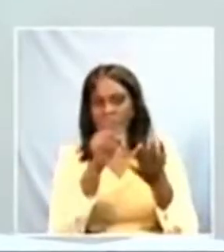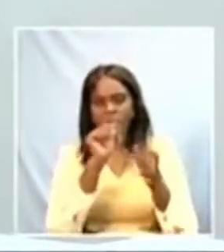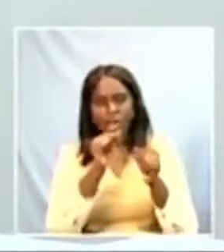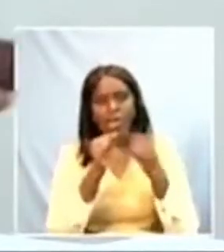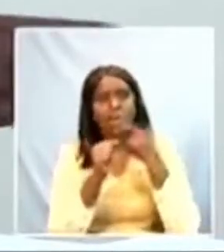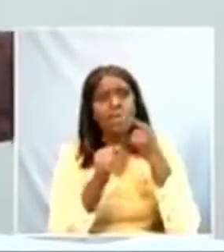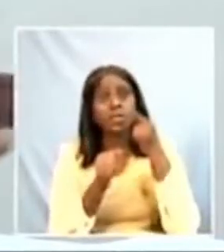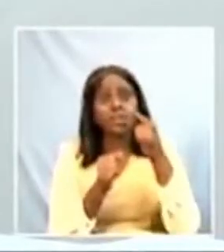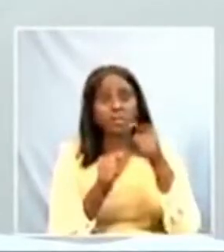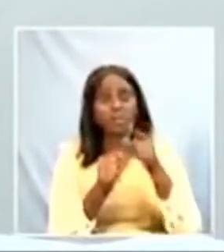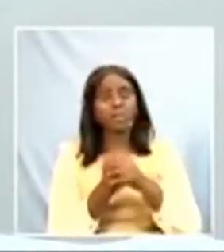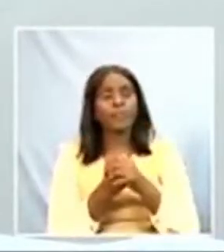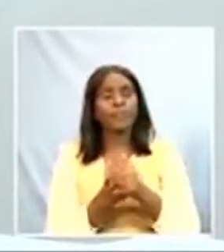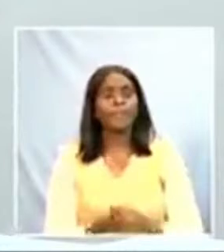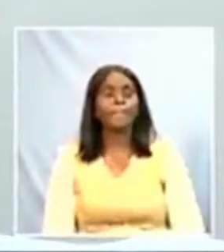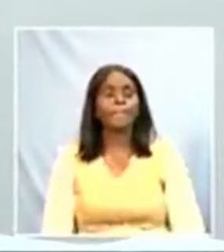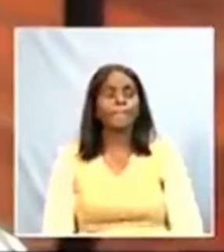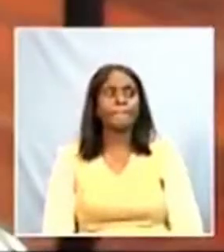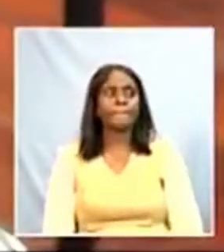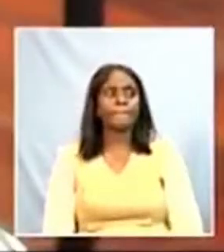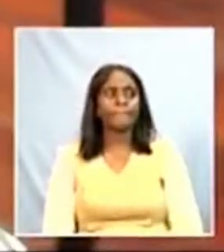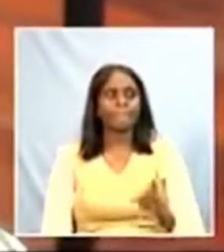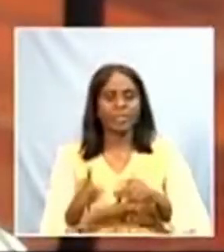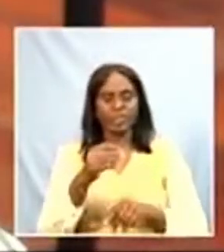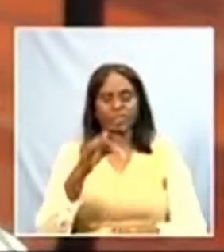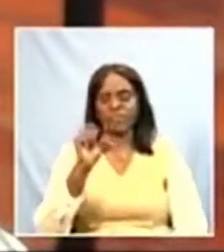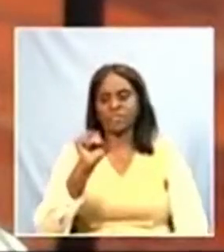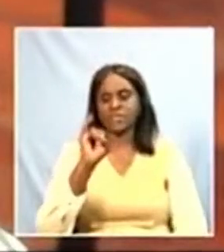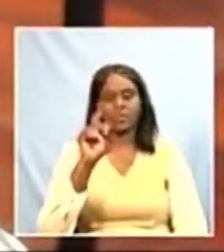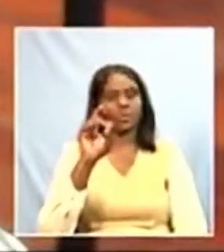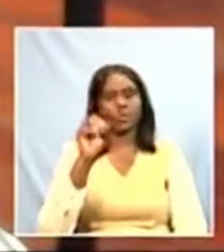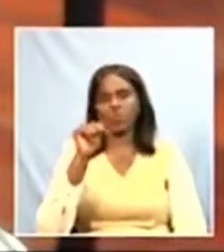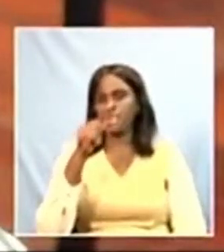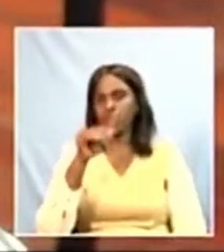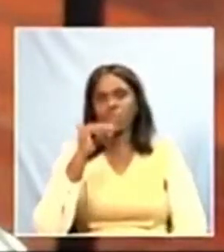tell. The people of SIKONGO are suffering.